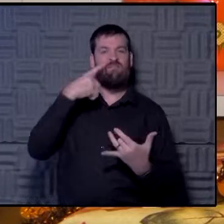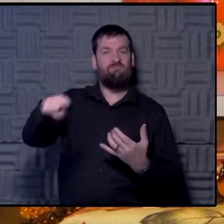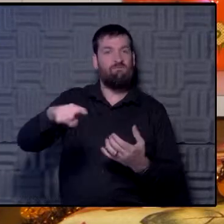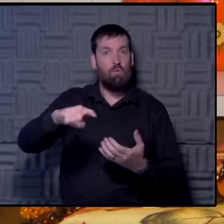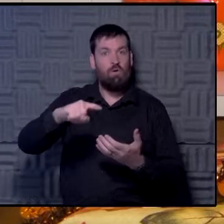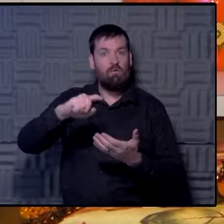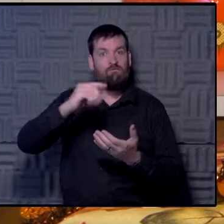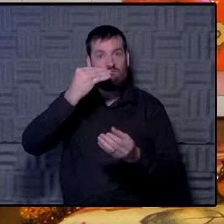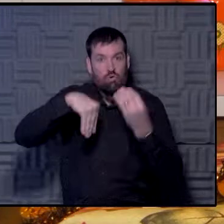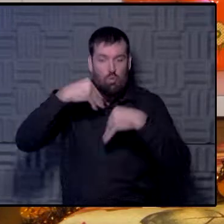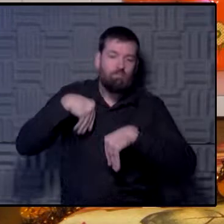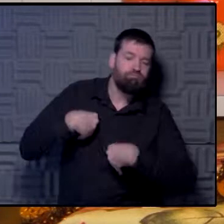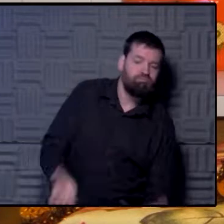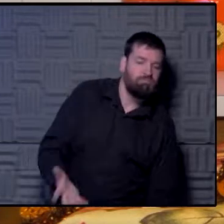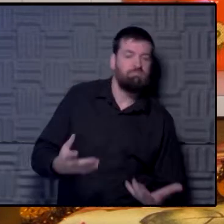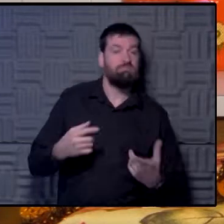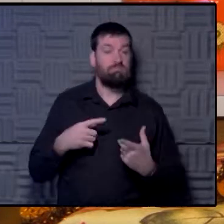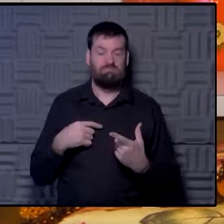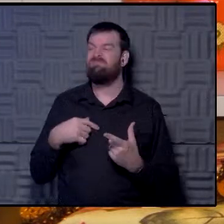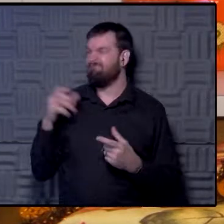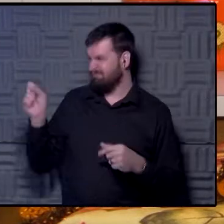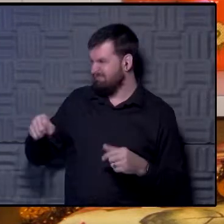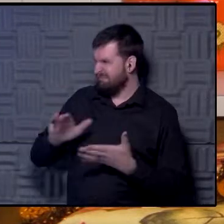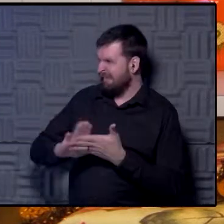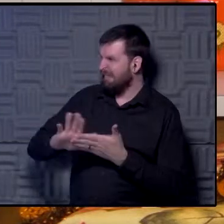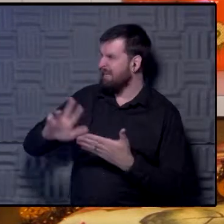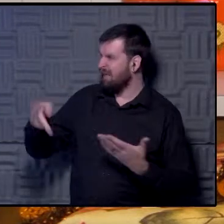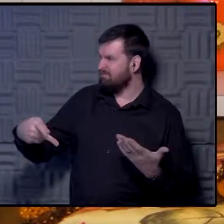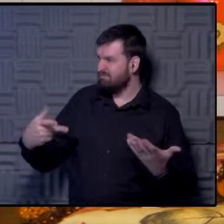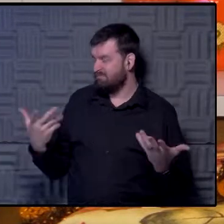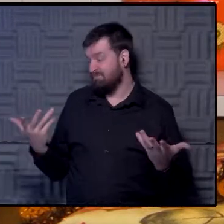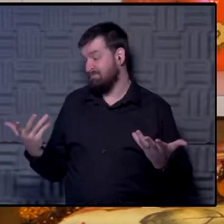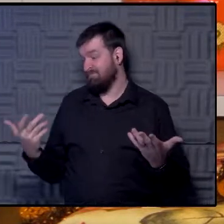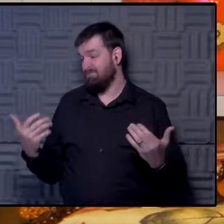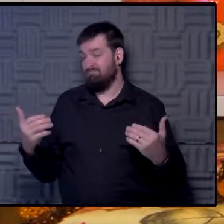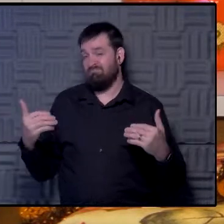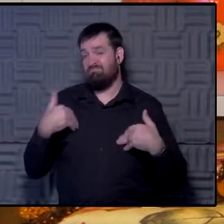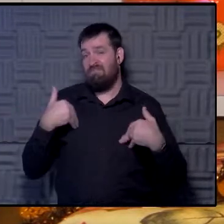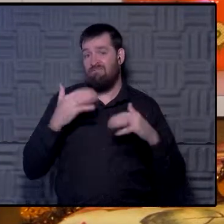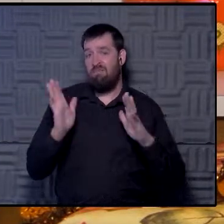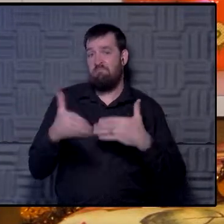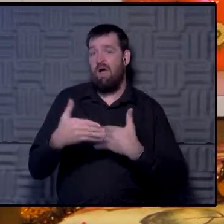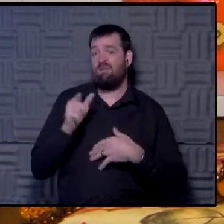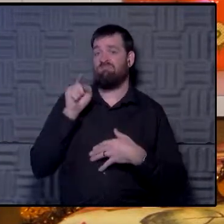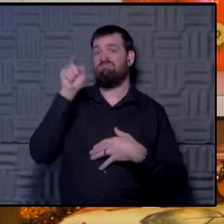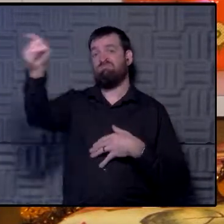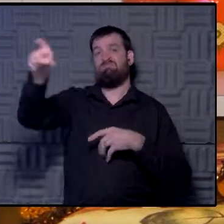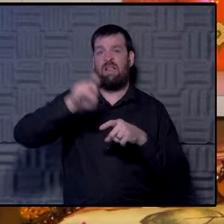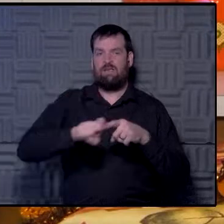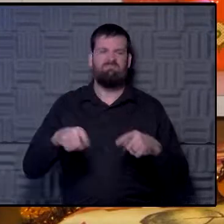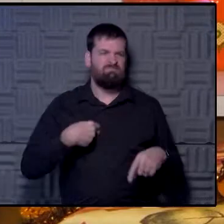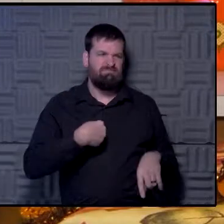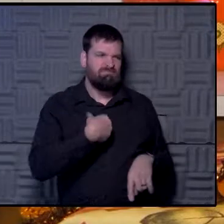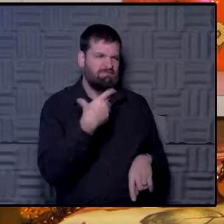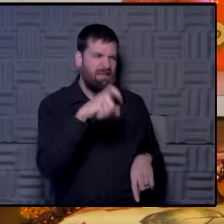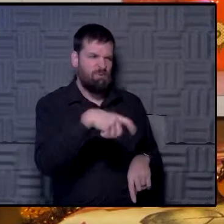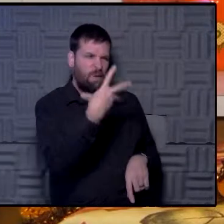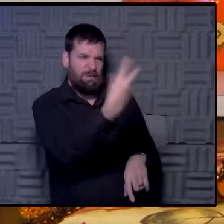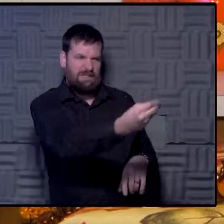Yeah. I like it. And then, to clean up, I've got a little box over in the closet. And I got to go outside.